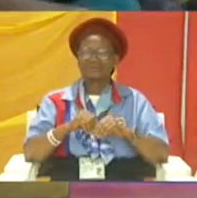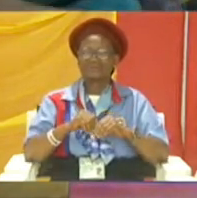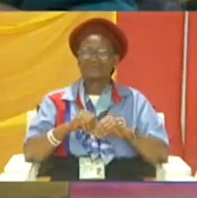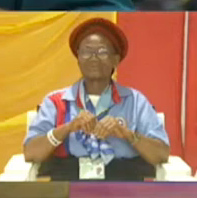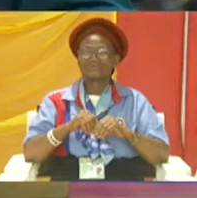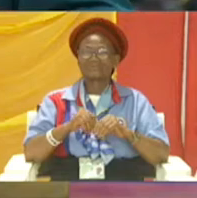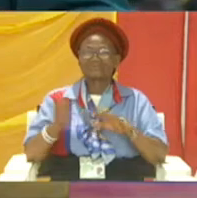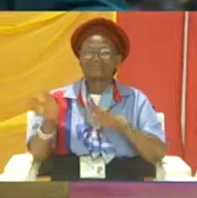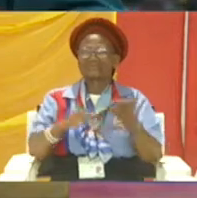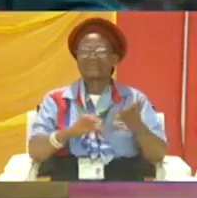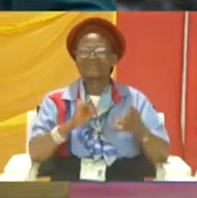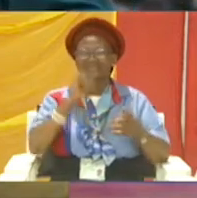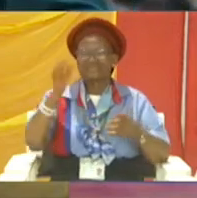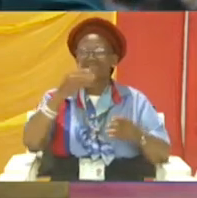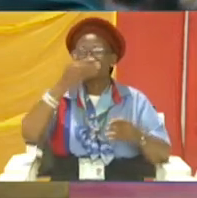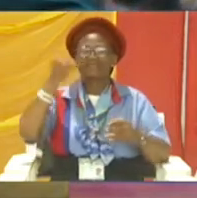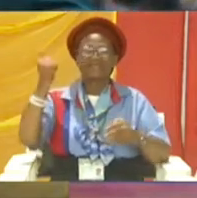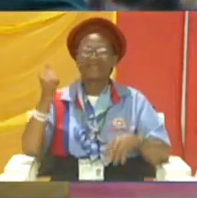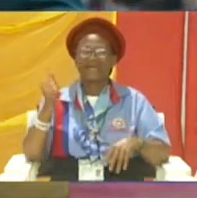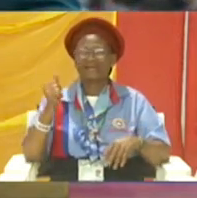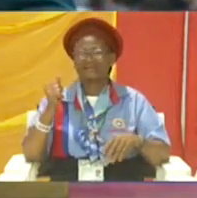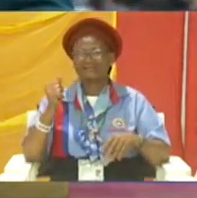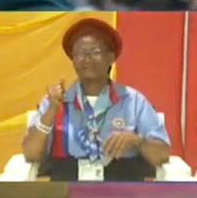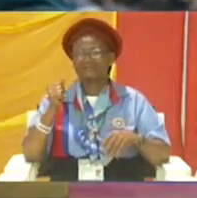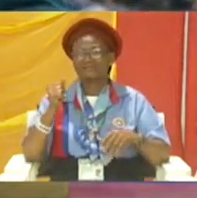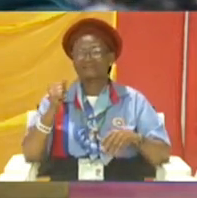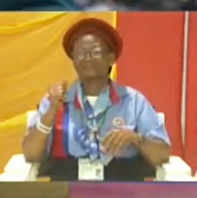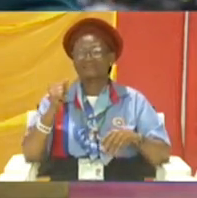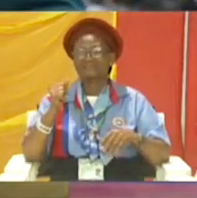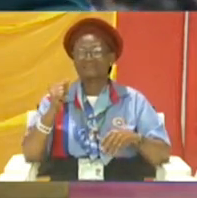Death is better.